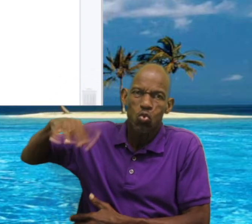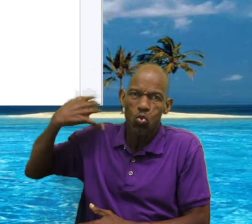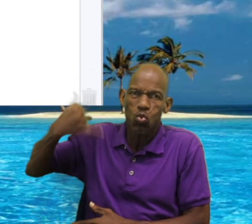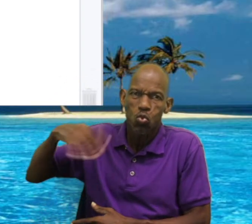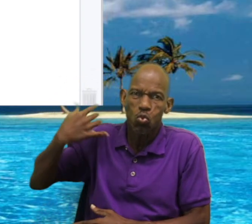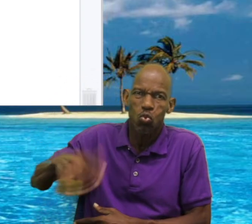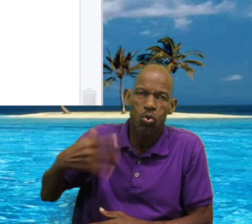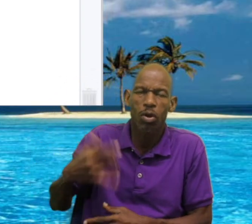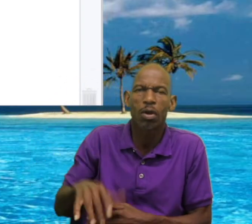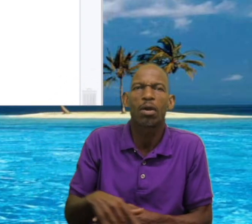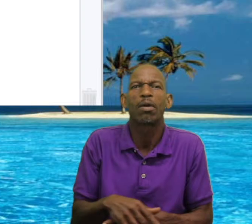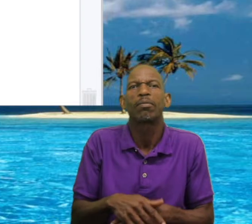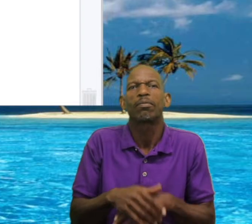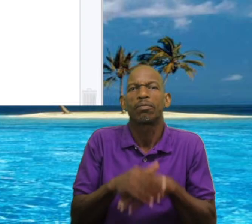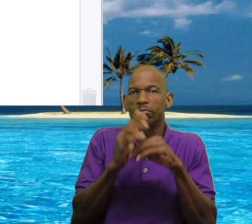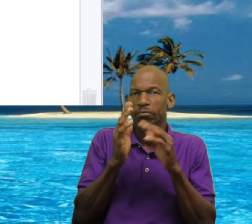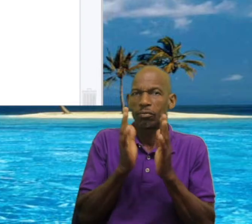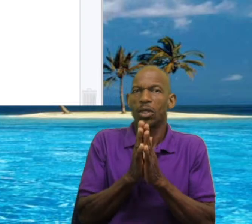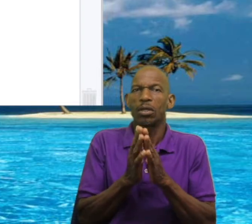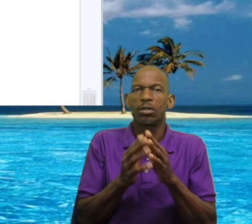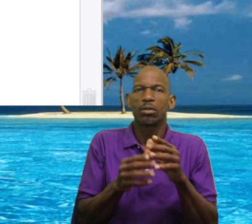The opposite of weak